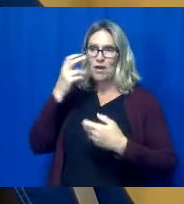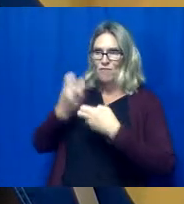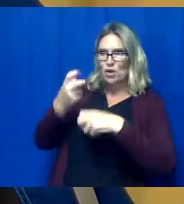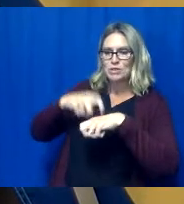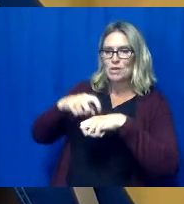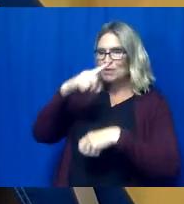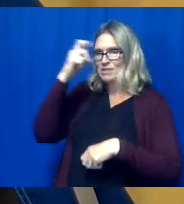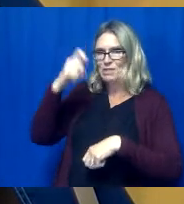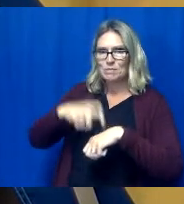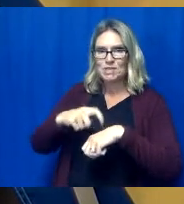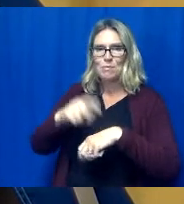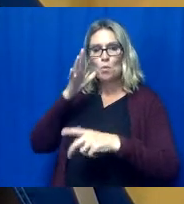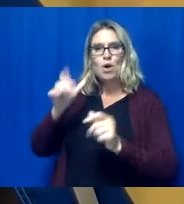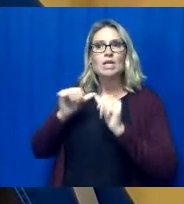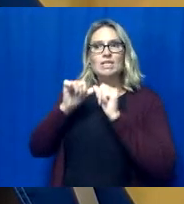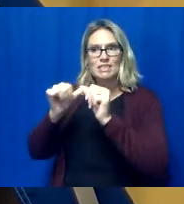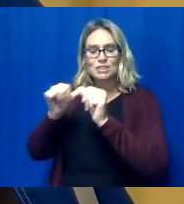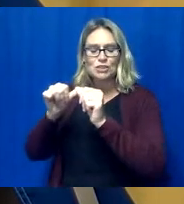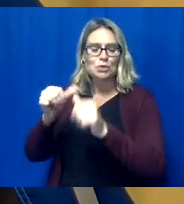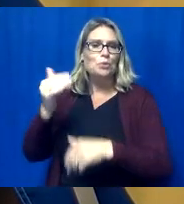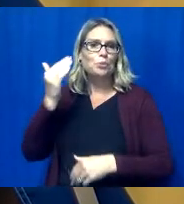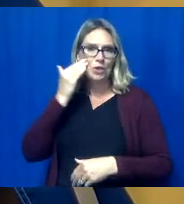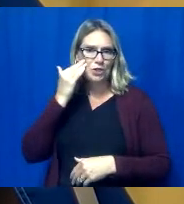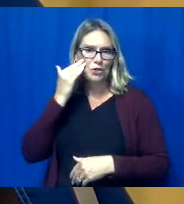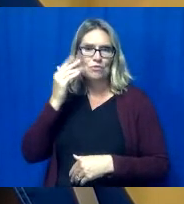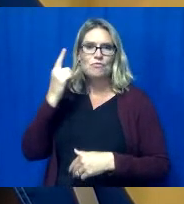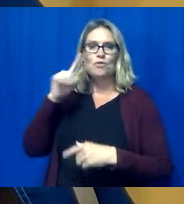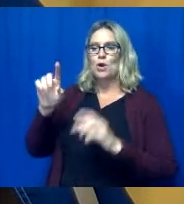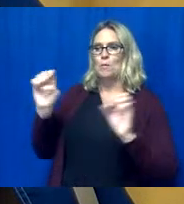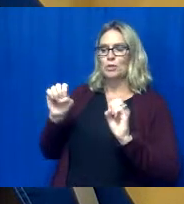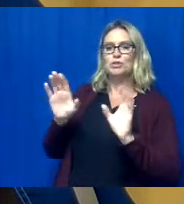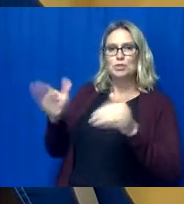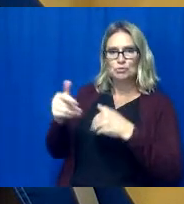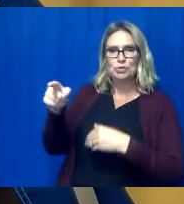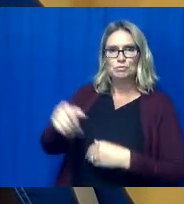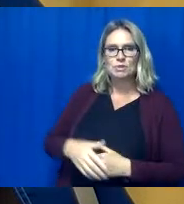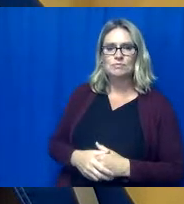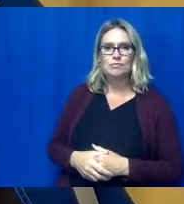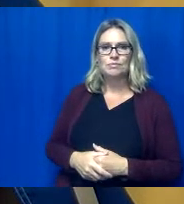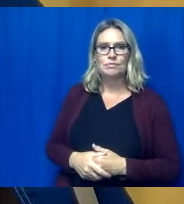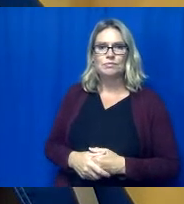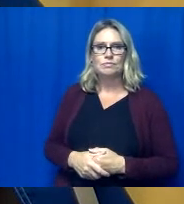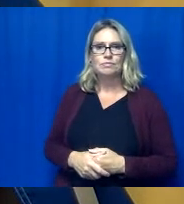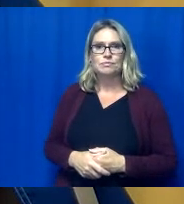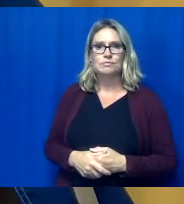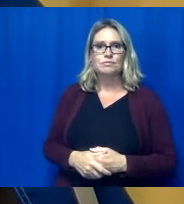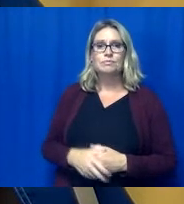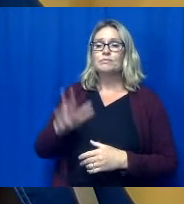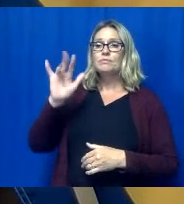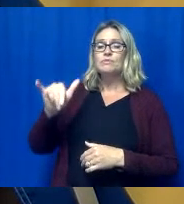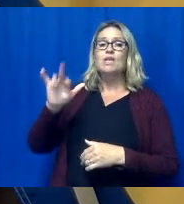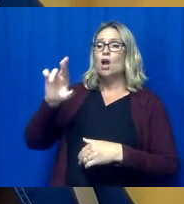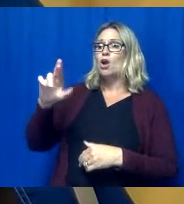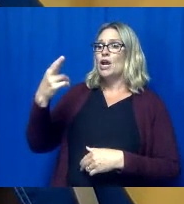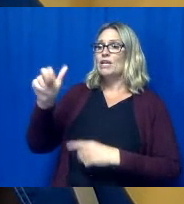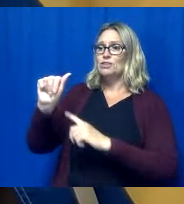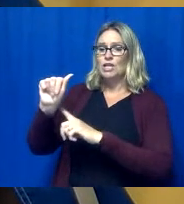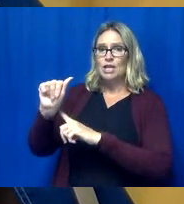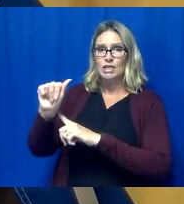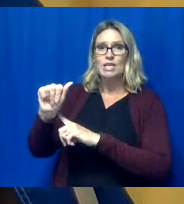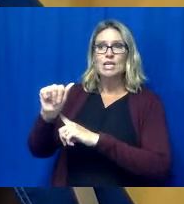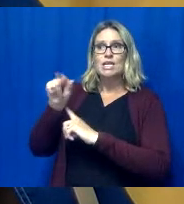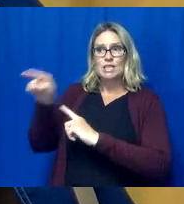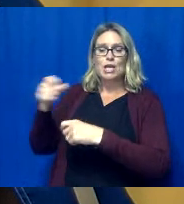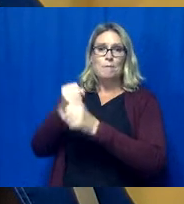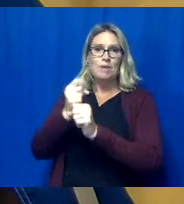be continuing to be challenged in this area. And so the RHAs are, of course, tasked with making sure that they